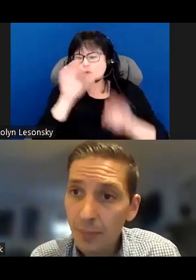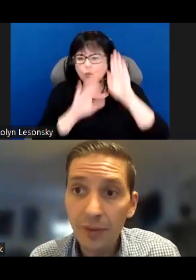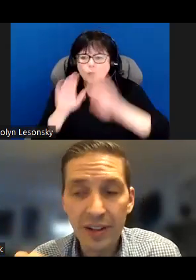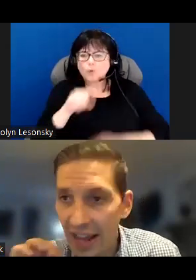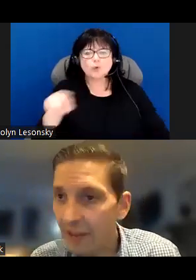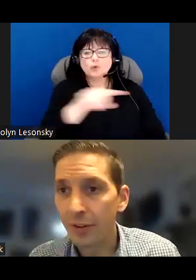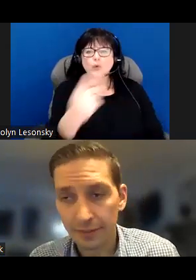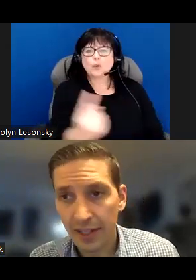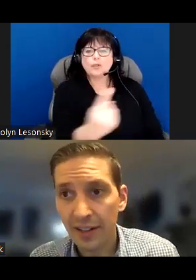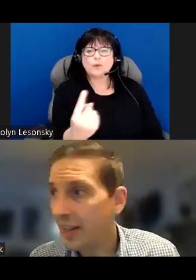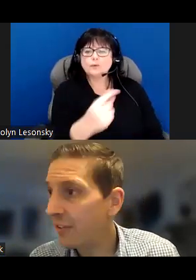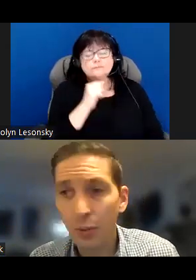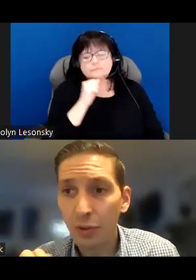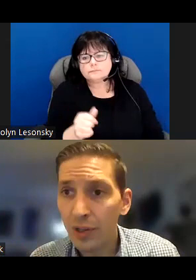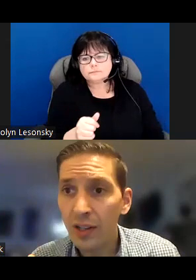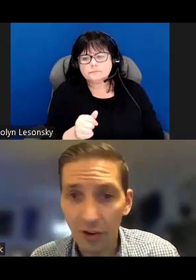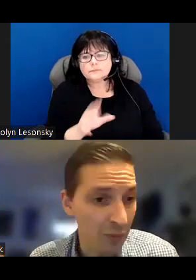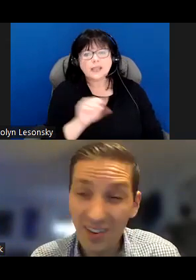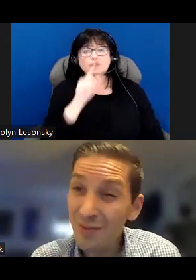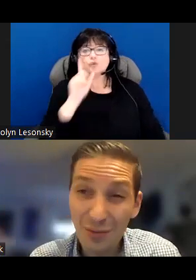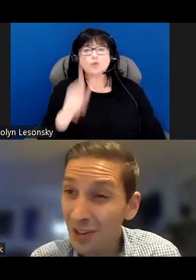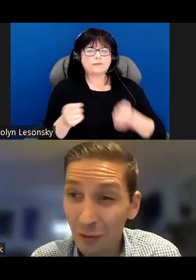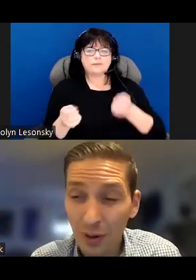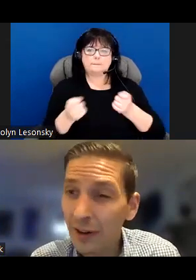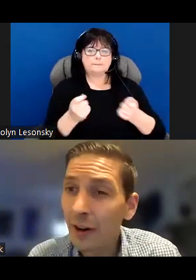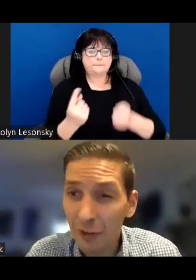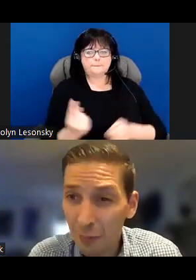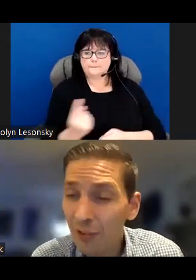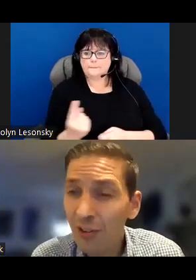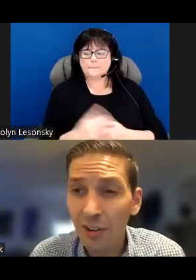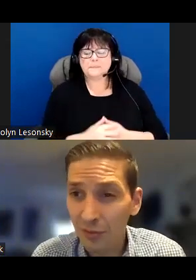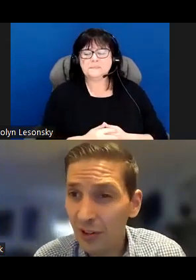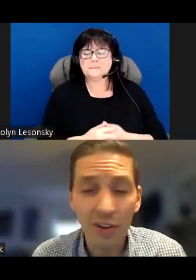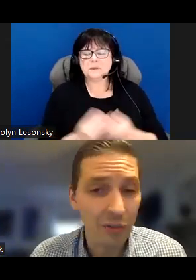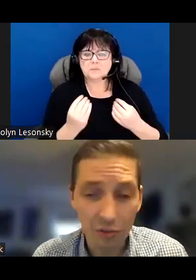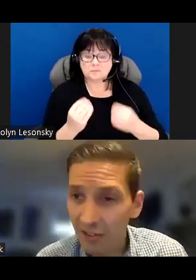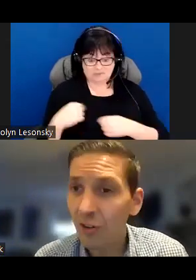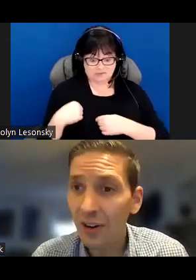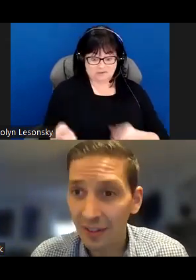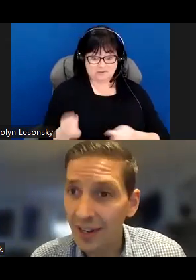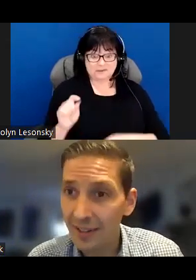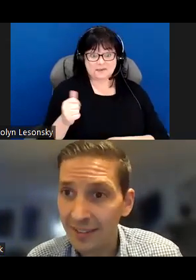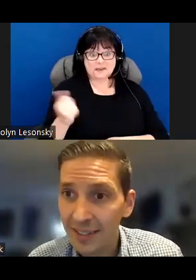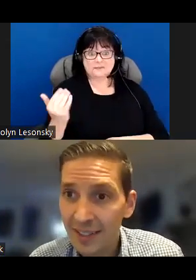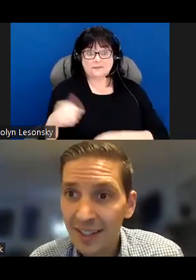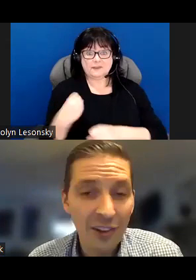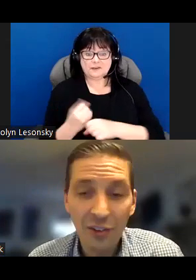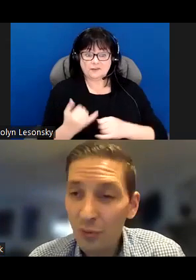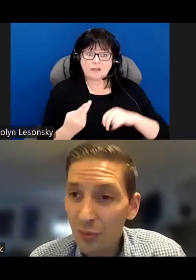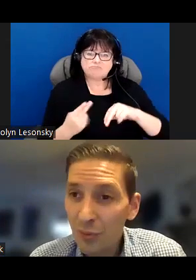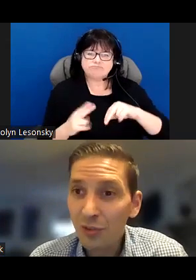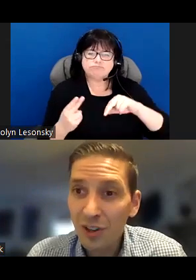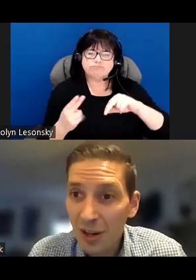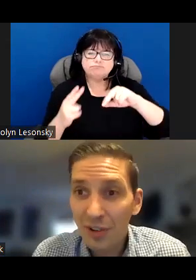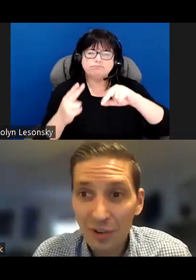More people than ever in the last 2 or 3 years, from 10, 15 years prior, are experiencing these feelings of stress or anxiety. This